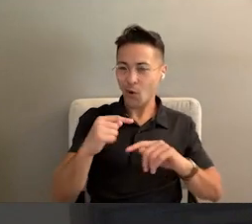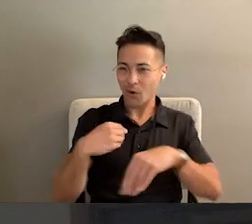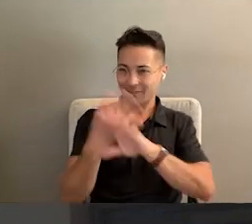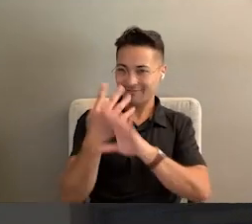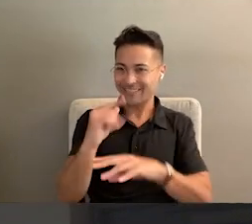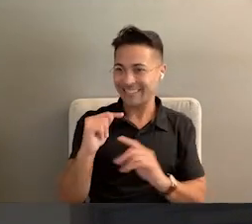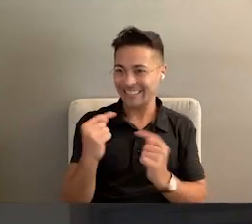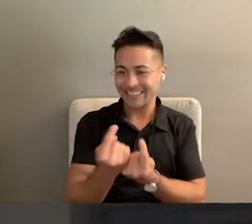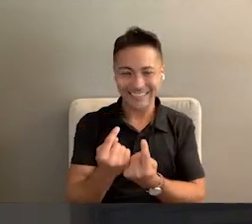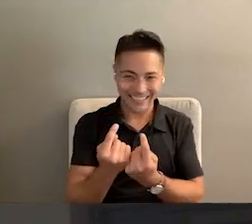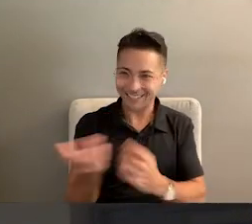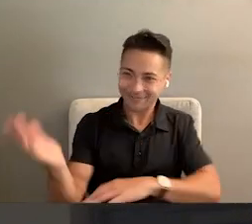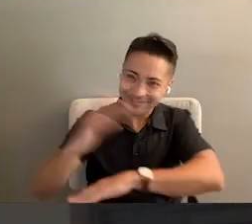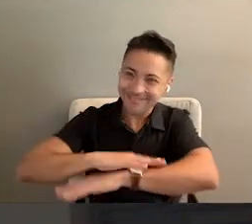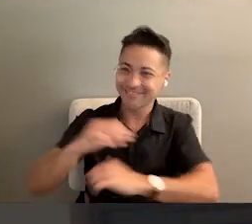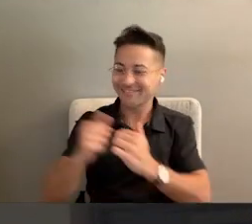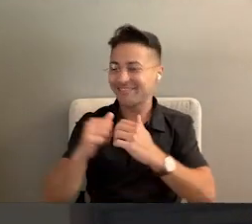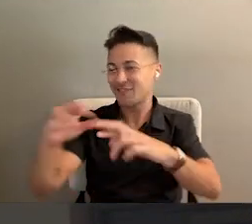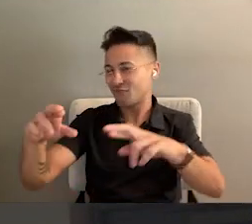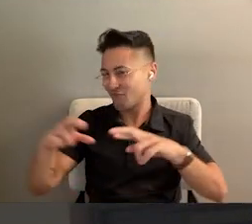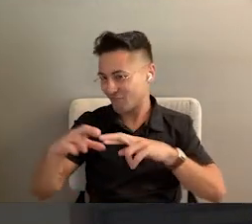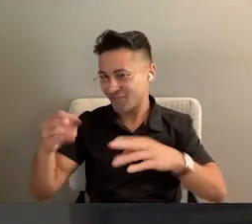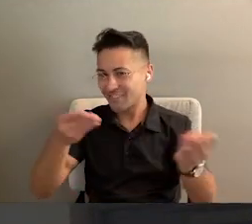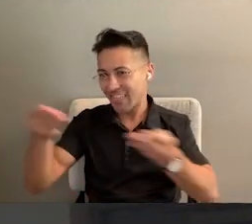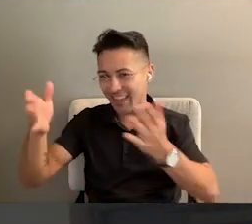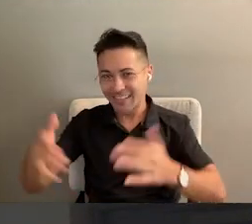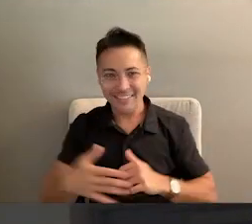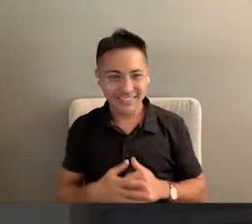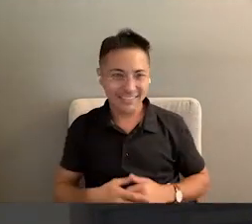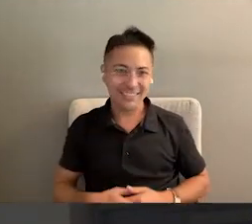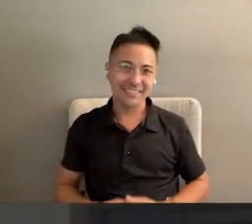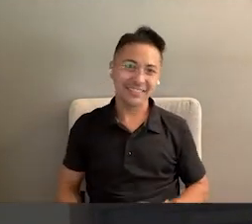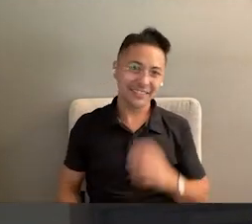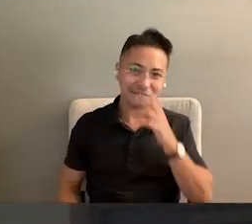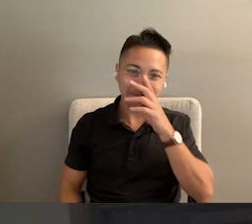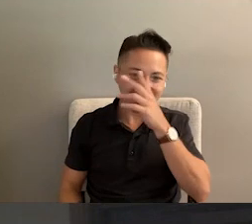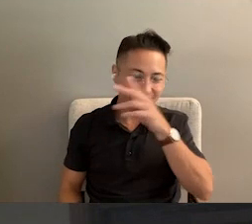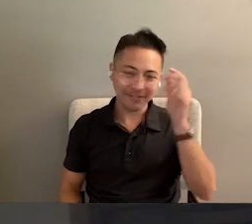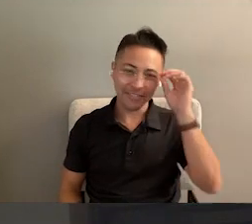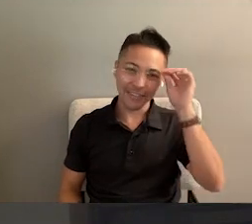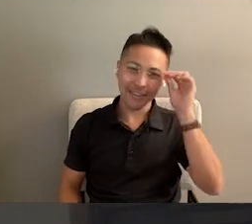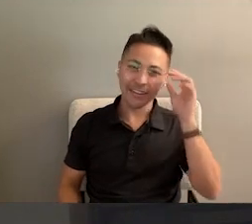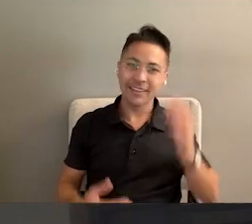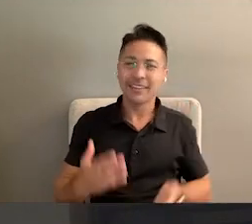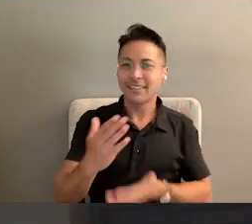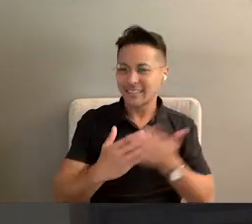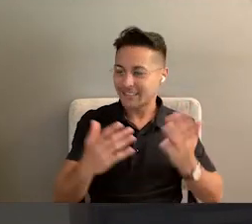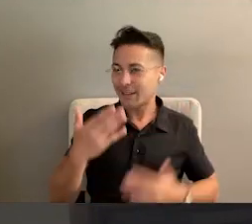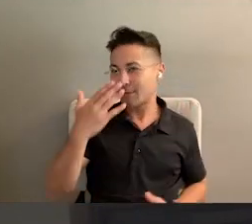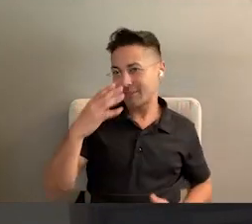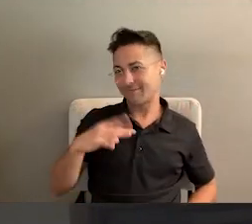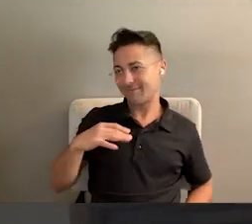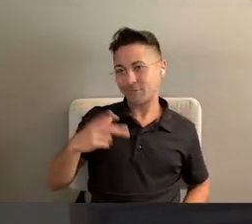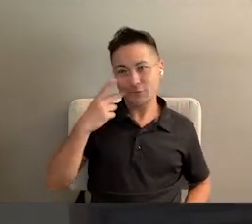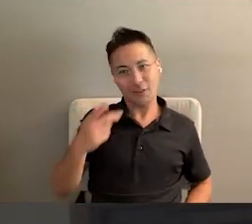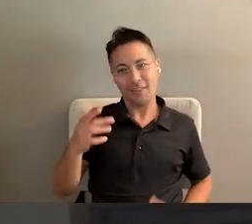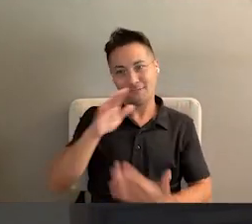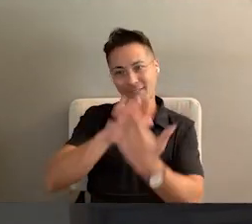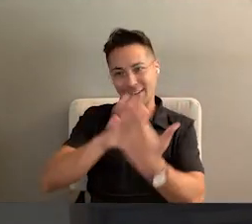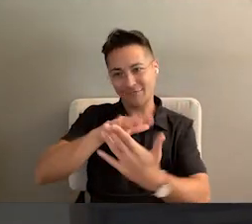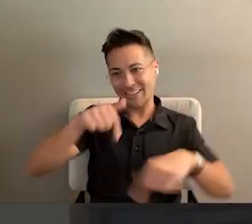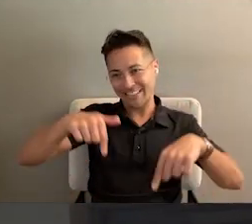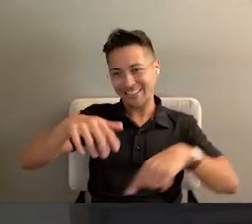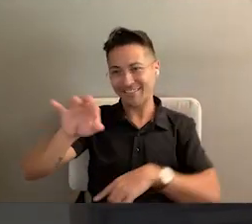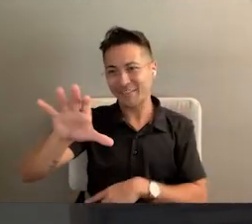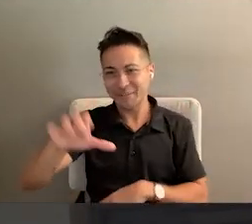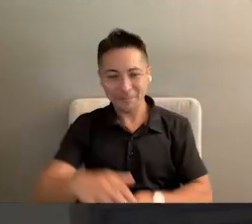they call us. We're on teams all day long with our regional liaisons. Some of them, it was really good. We got to meet some of them. We get to